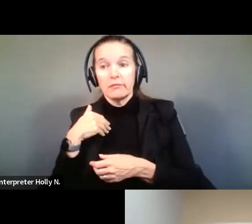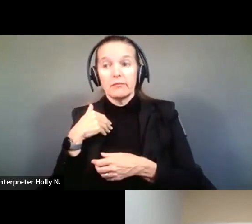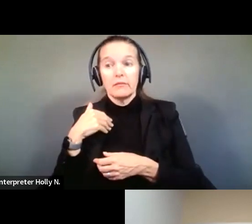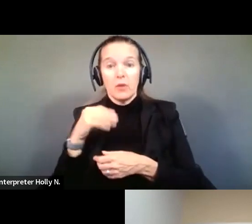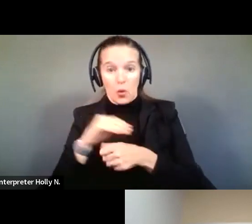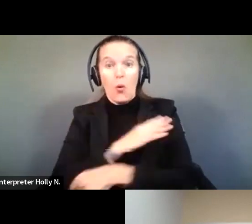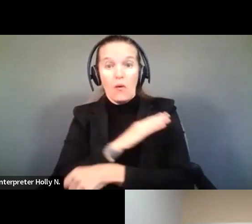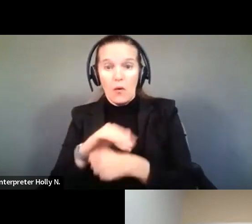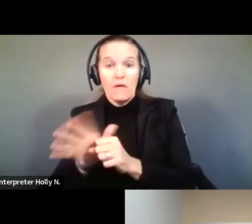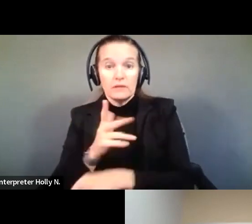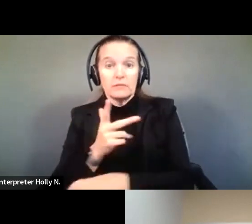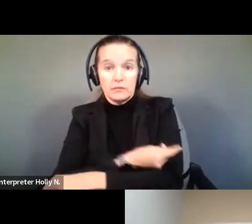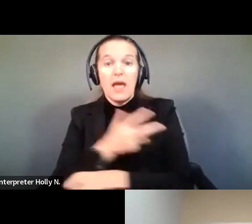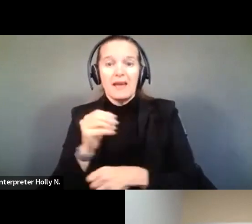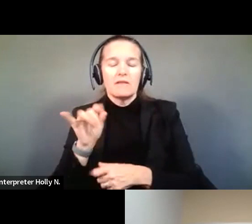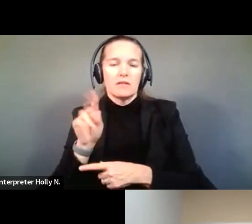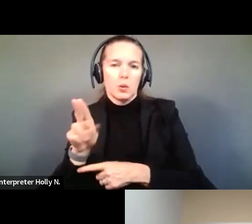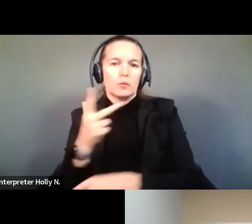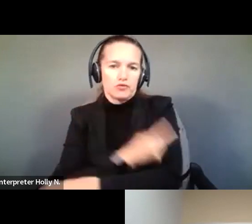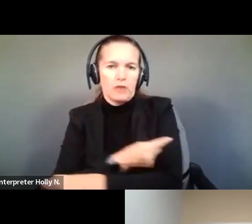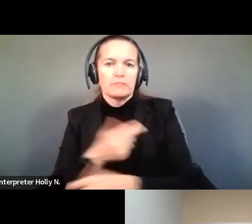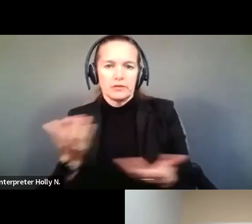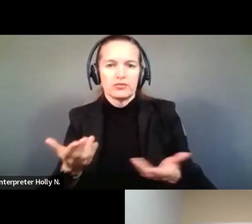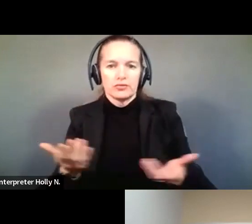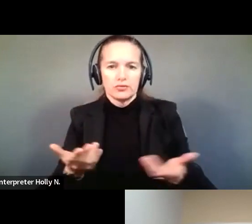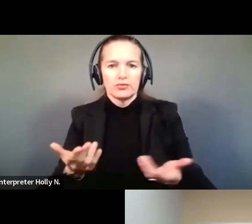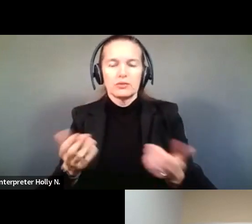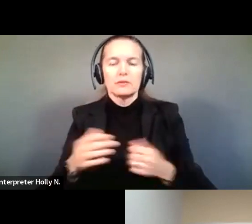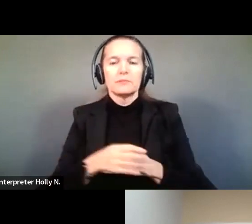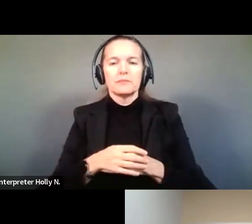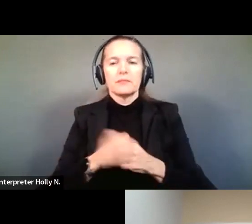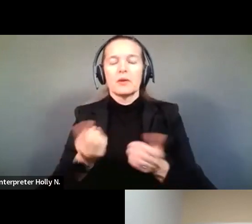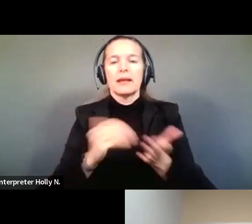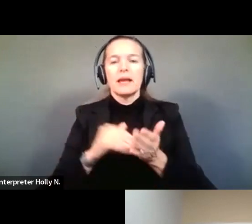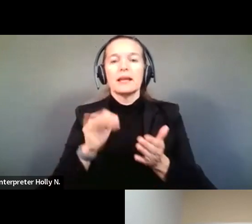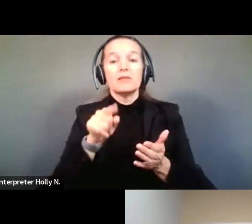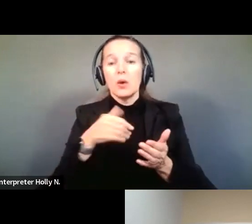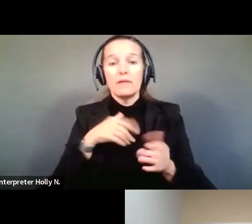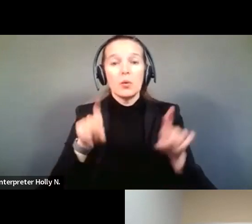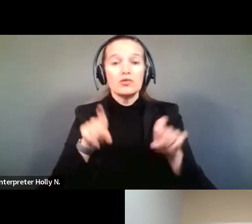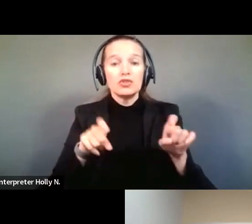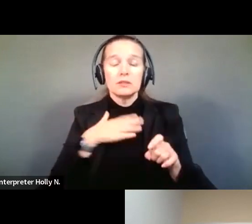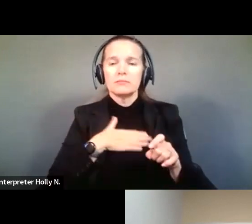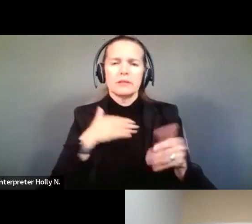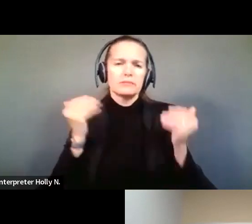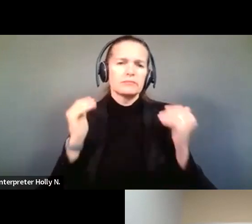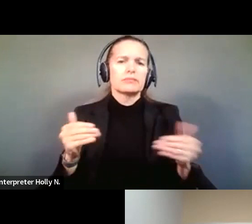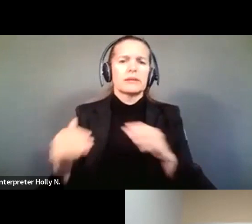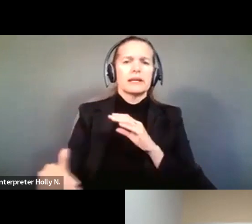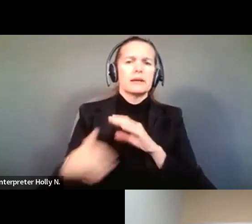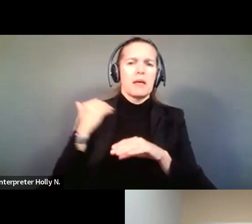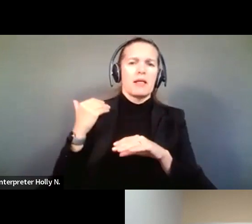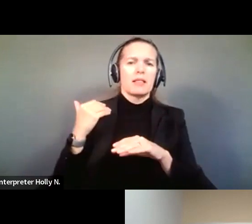booster, and flu vaccine within our community. And again, if you have questions, please feel free to email us